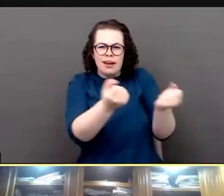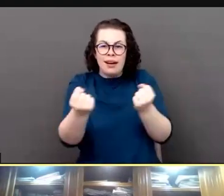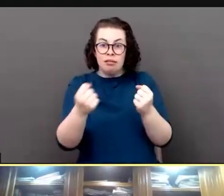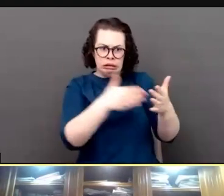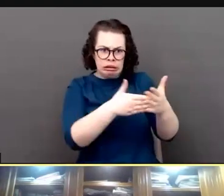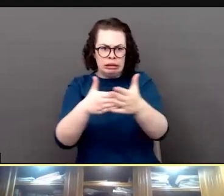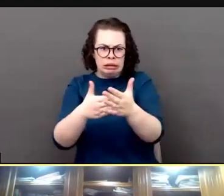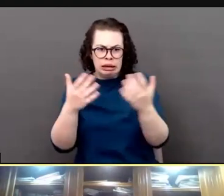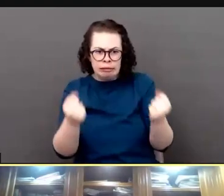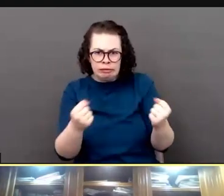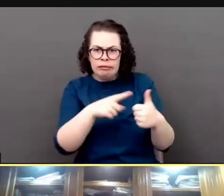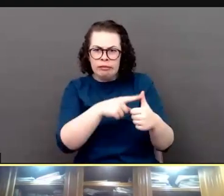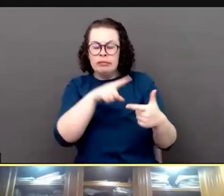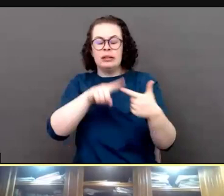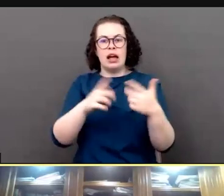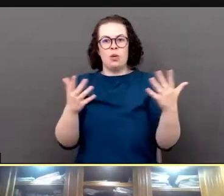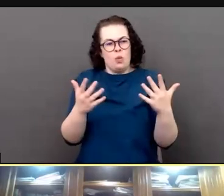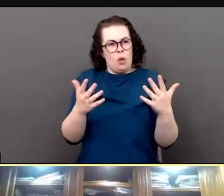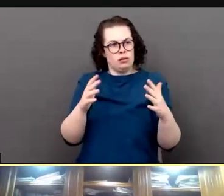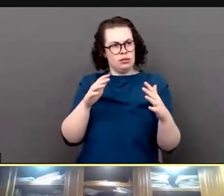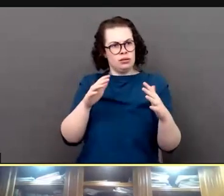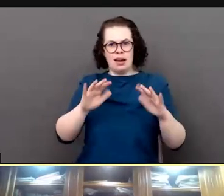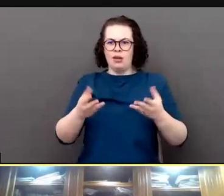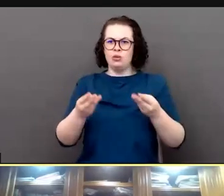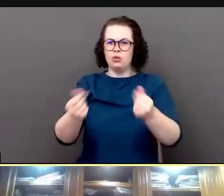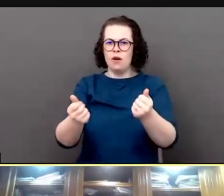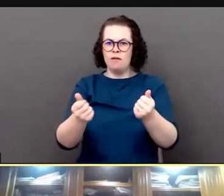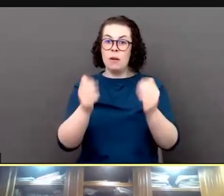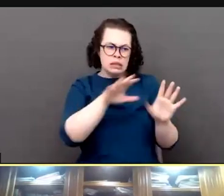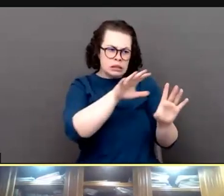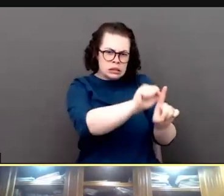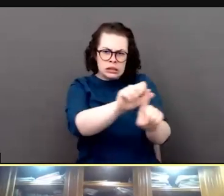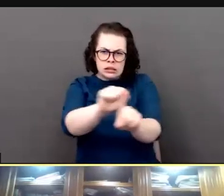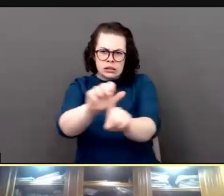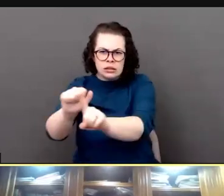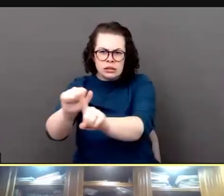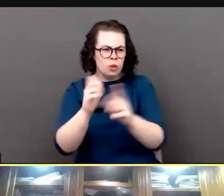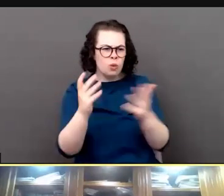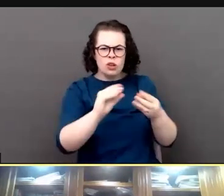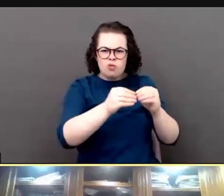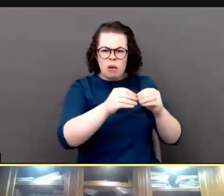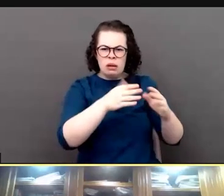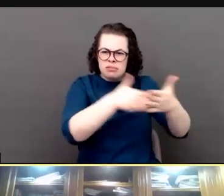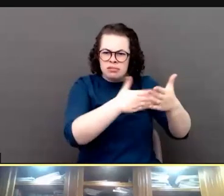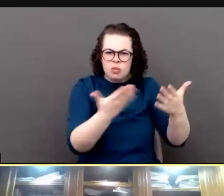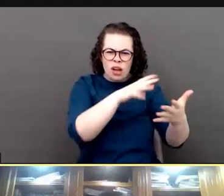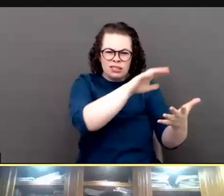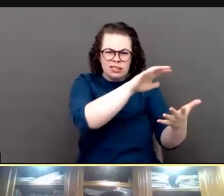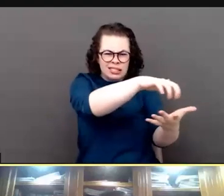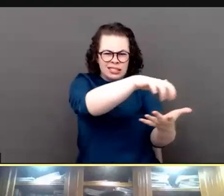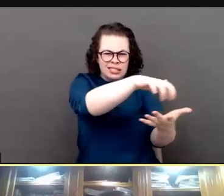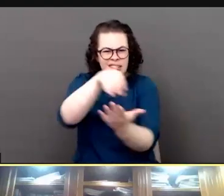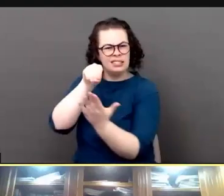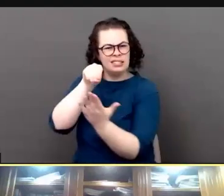what was the problem, defining the accessibility standardization problem in this area.